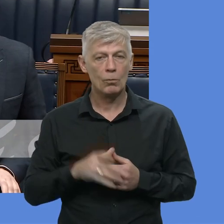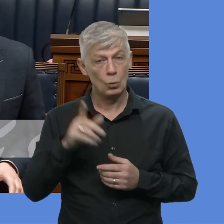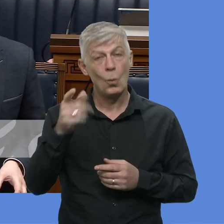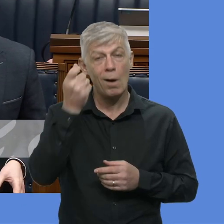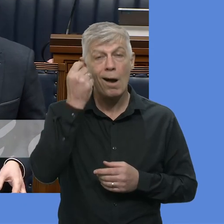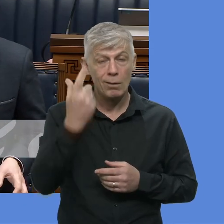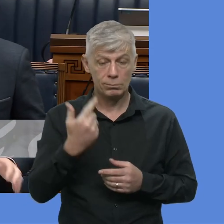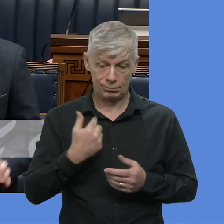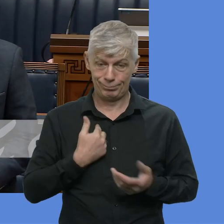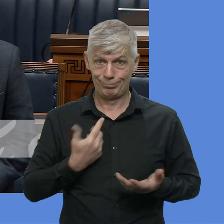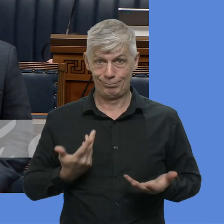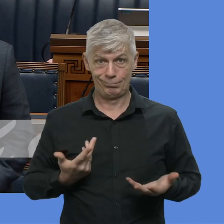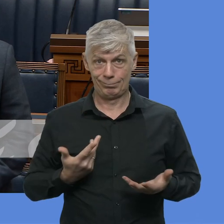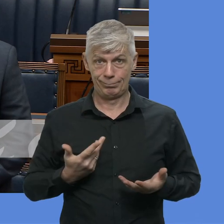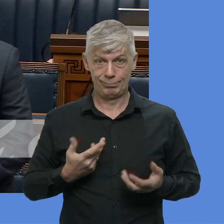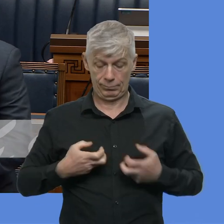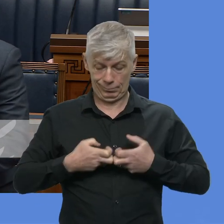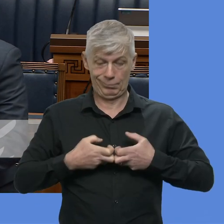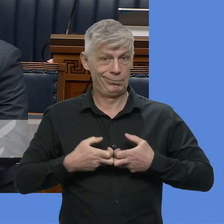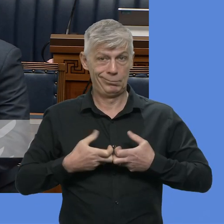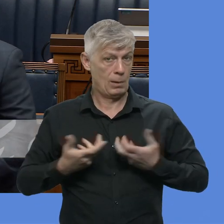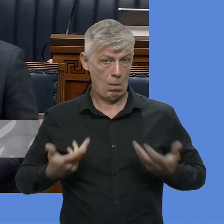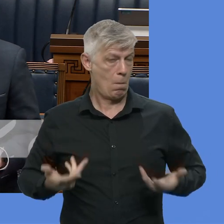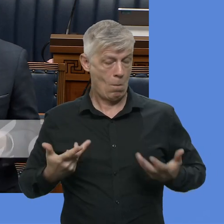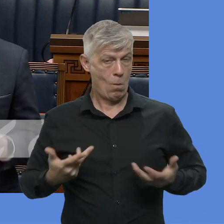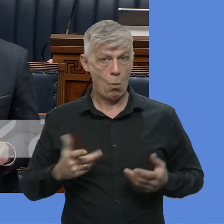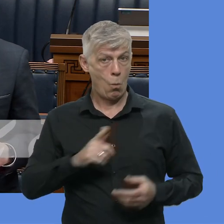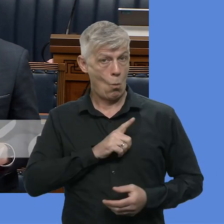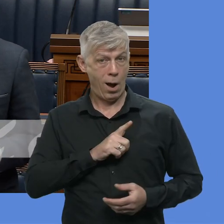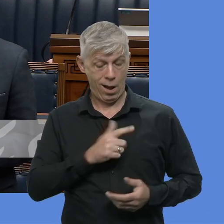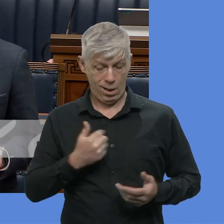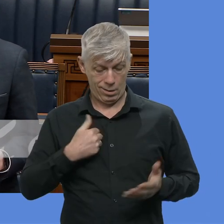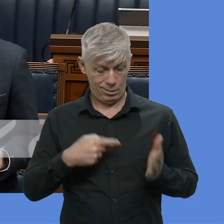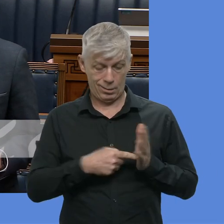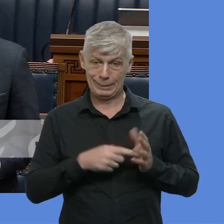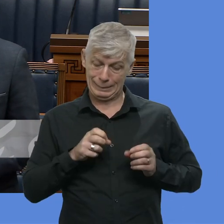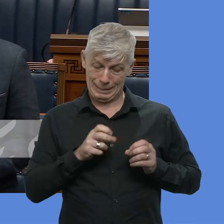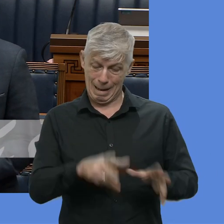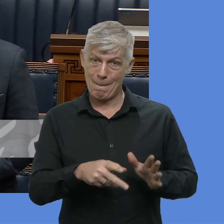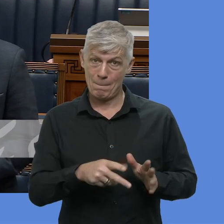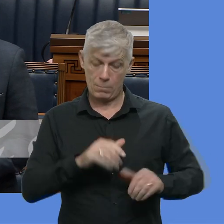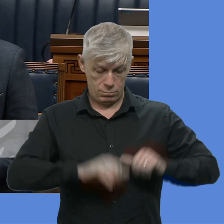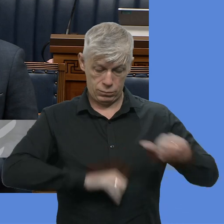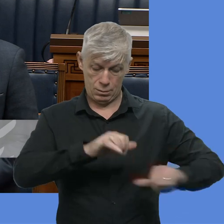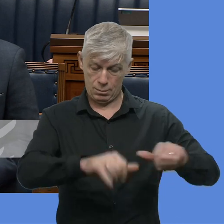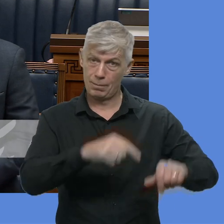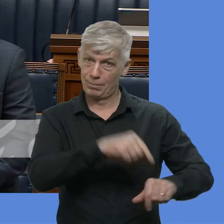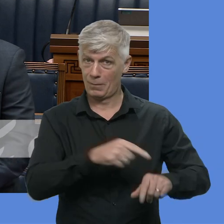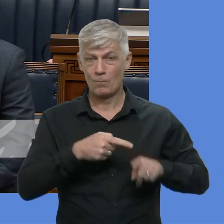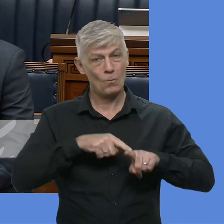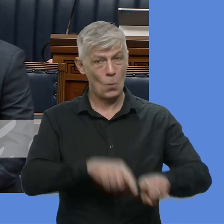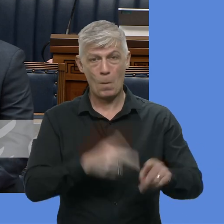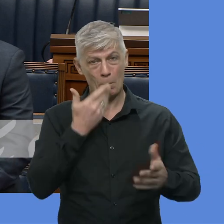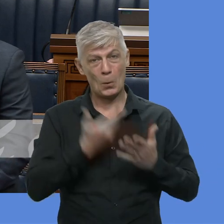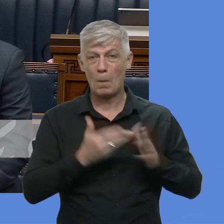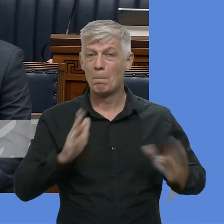understand that my hands are tied in many ways here, in so far as I can only operate within the scheme that is currently available. I have huge